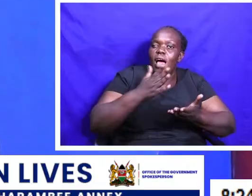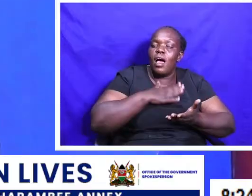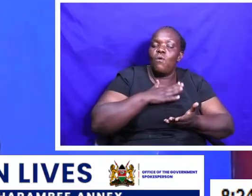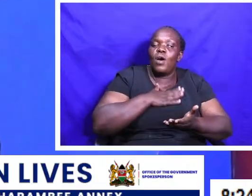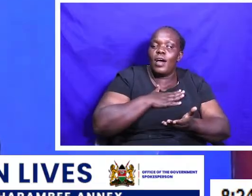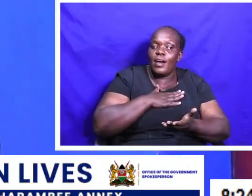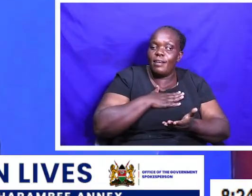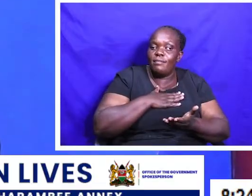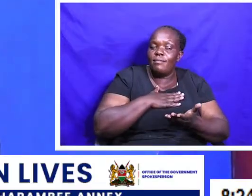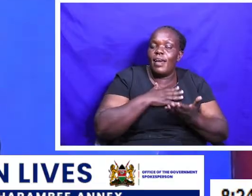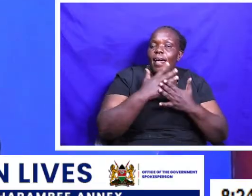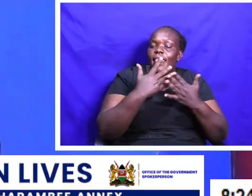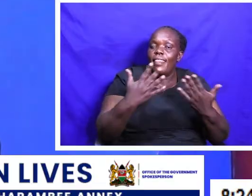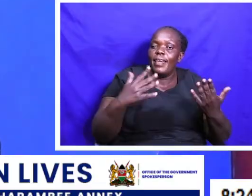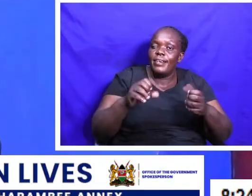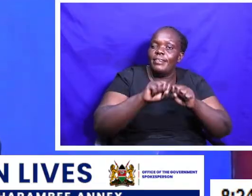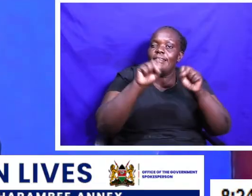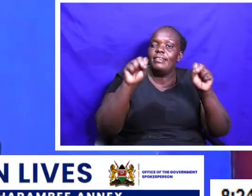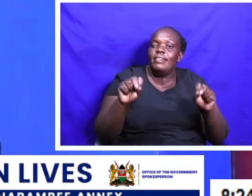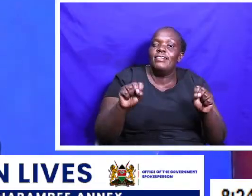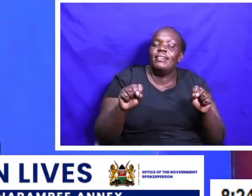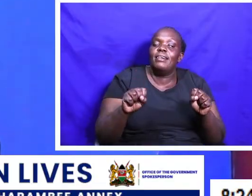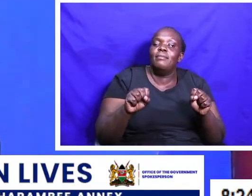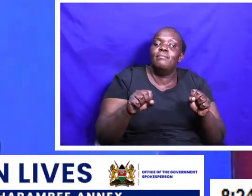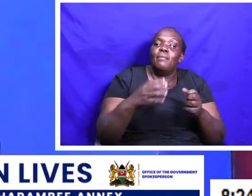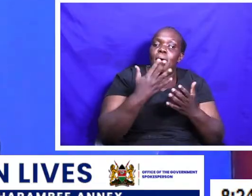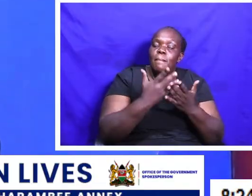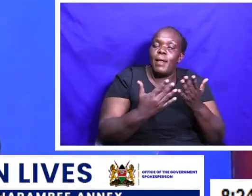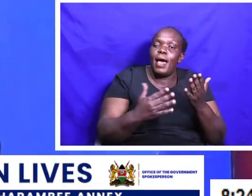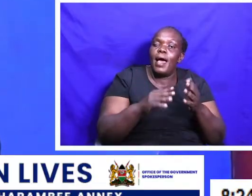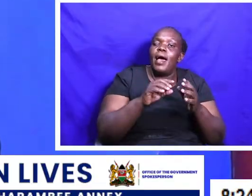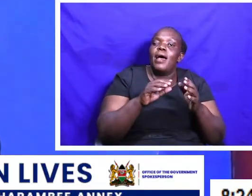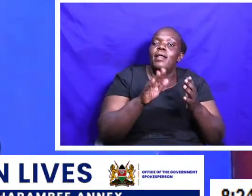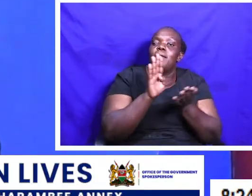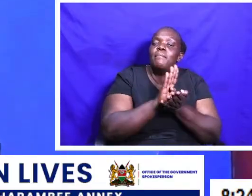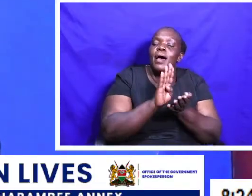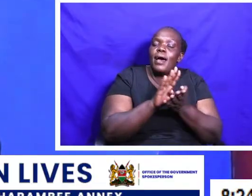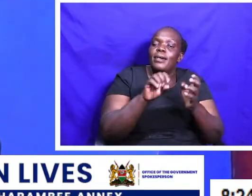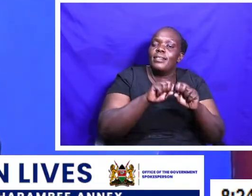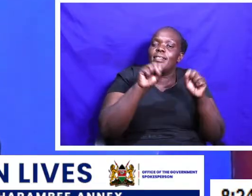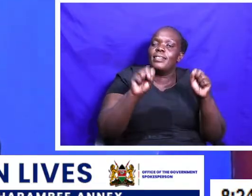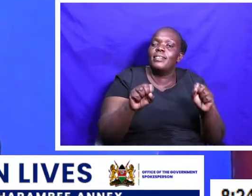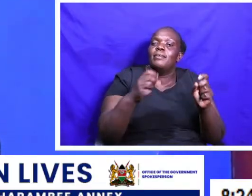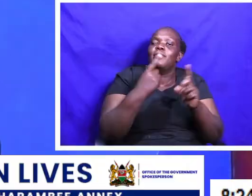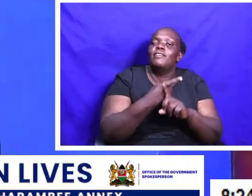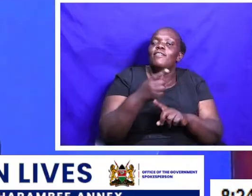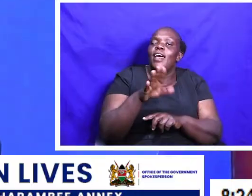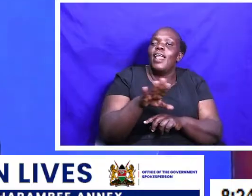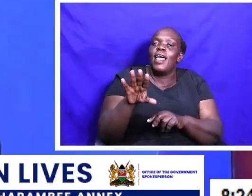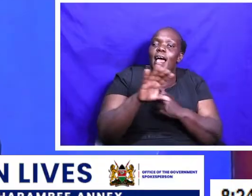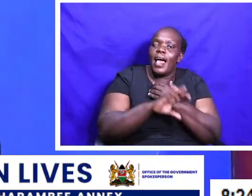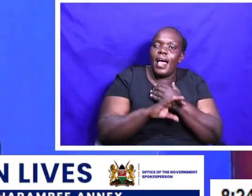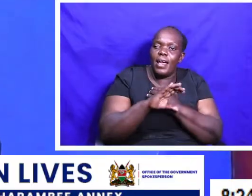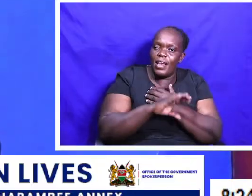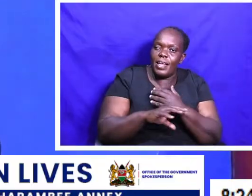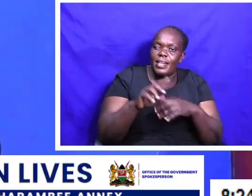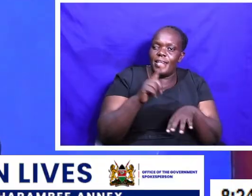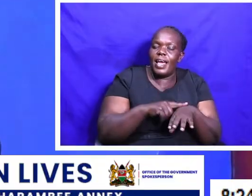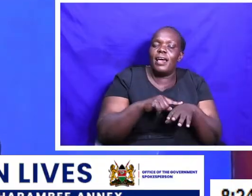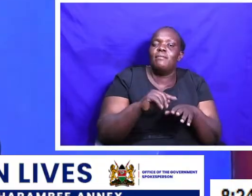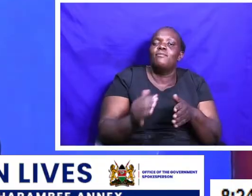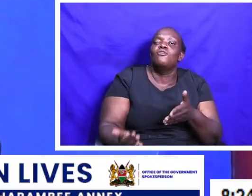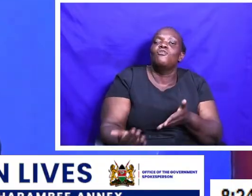our equipment in the blood banks across the country, so that one, we